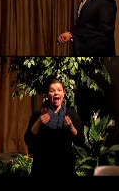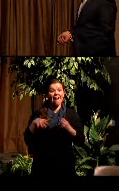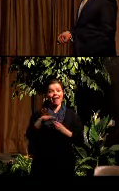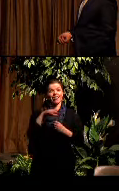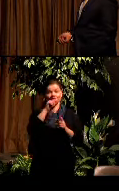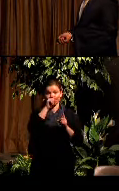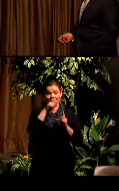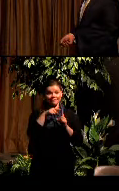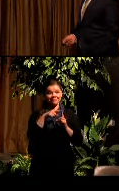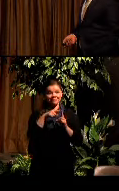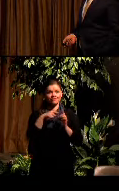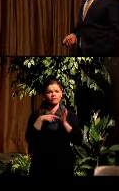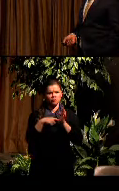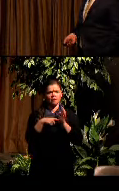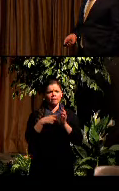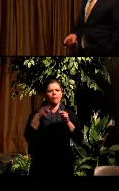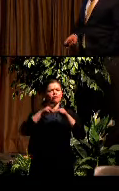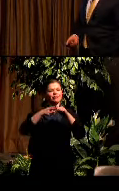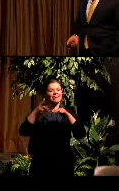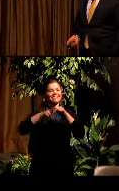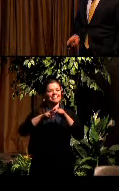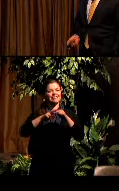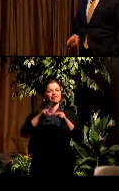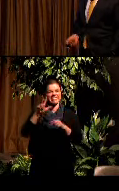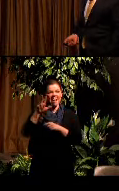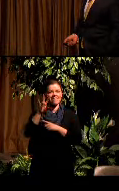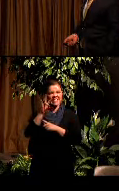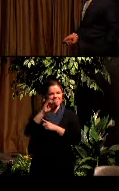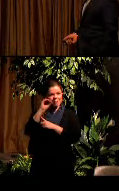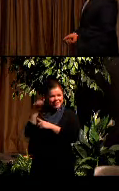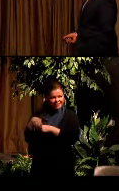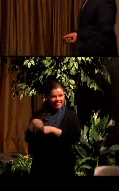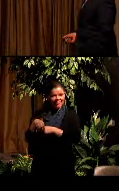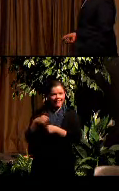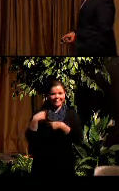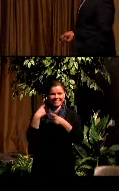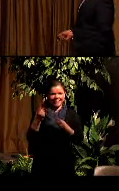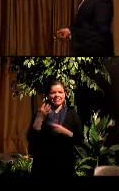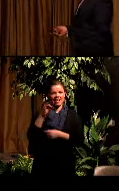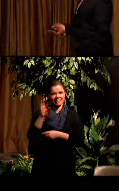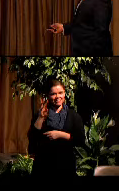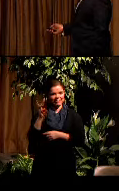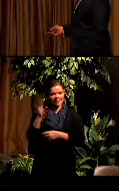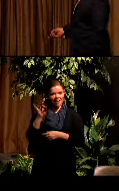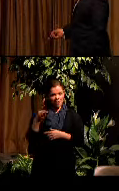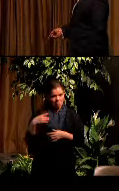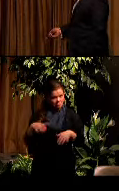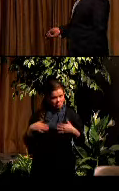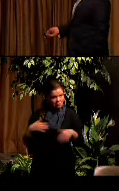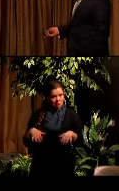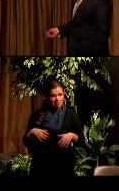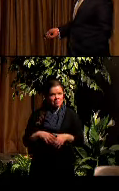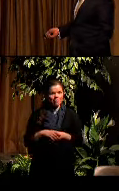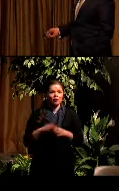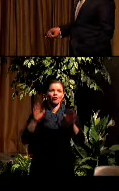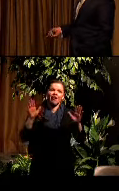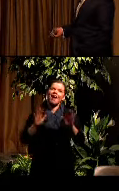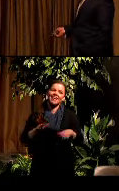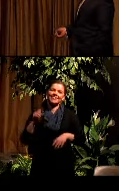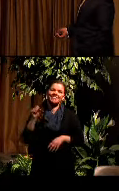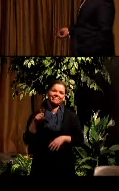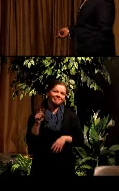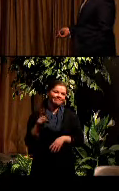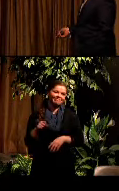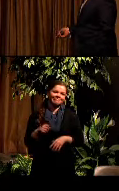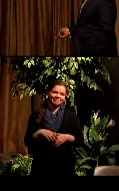species, increases of up to 37% since 1968. That's great news. That's species like the anhinga, or the snake